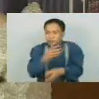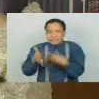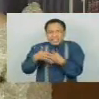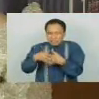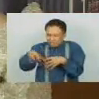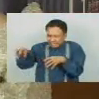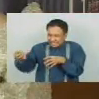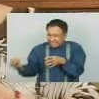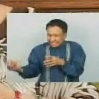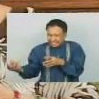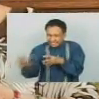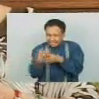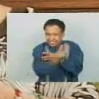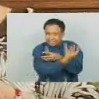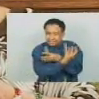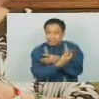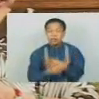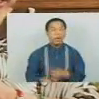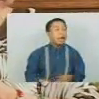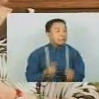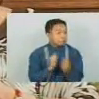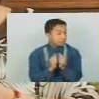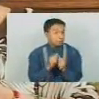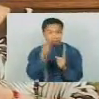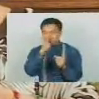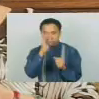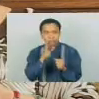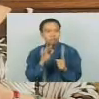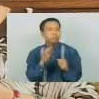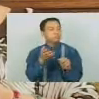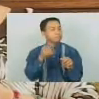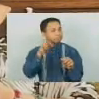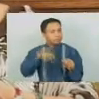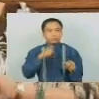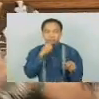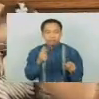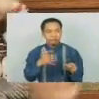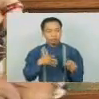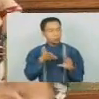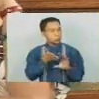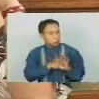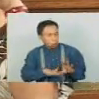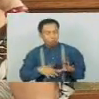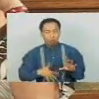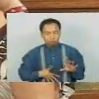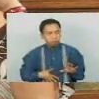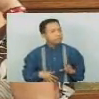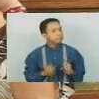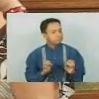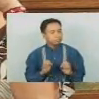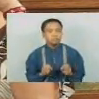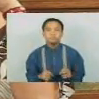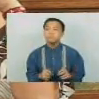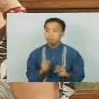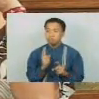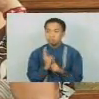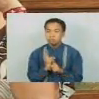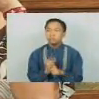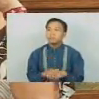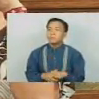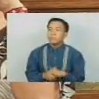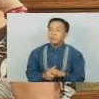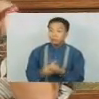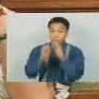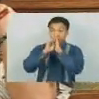Pilipino nagugutom. Mismo. Diba? Pero kung hindi niya kakilala, di ba? Kung araw-araw pag sinabi niya, parang there was